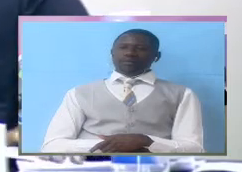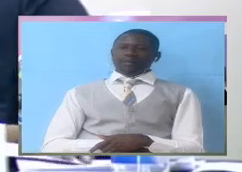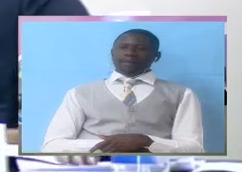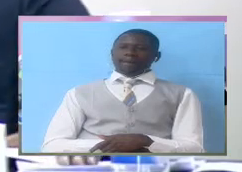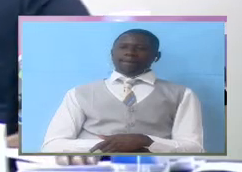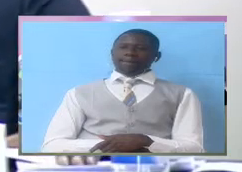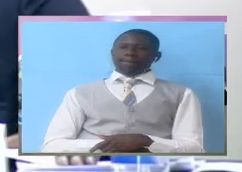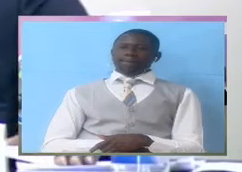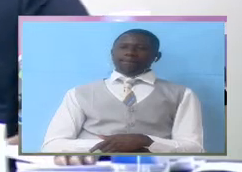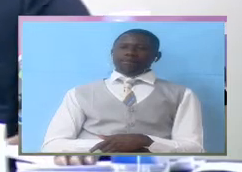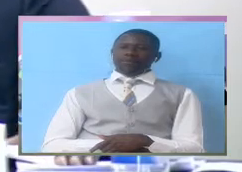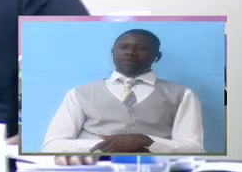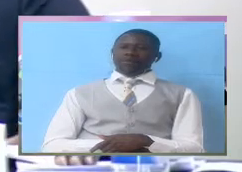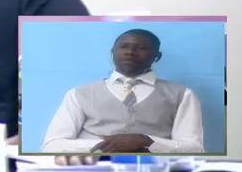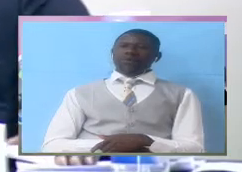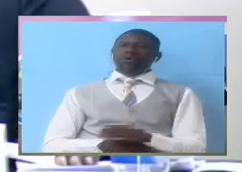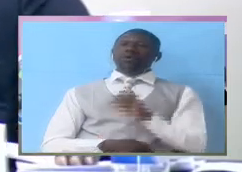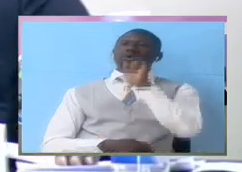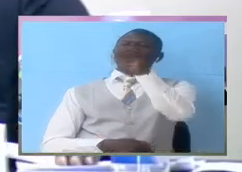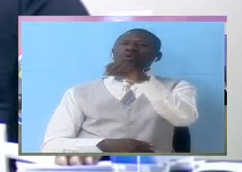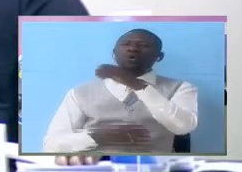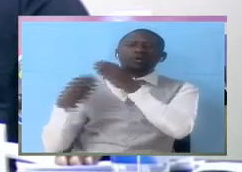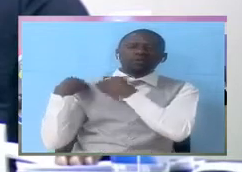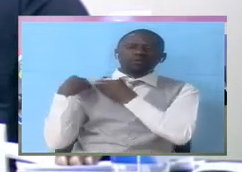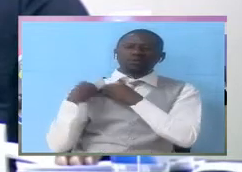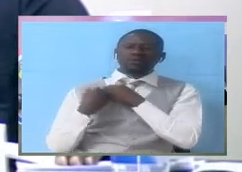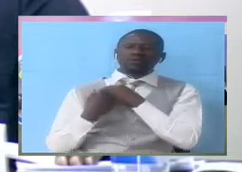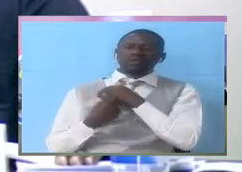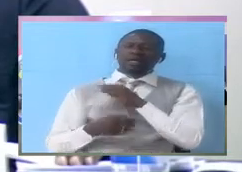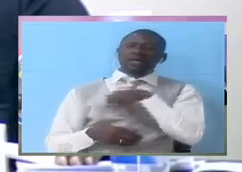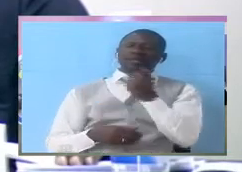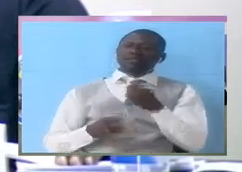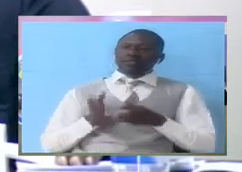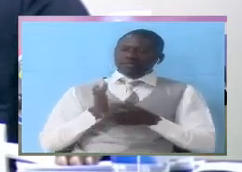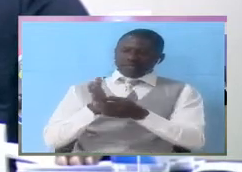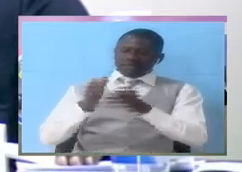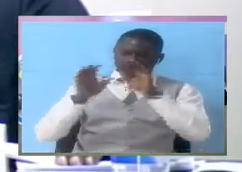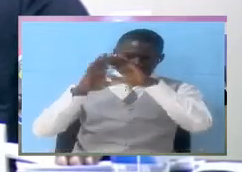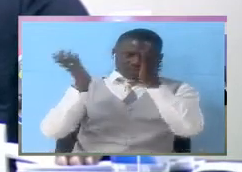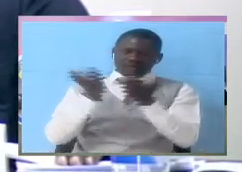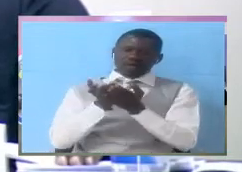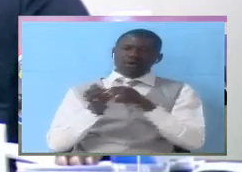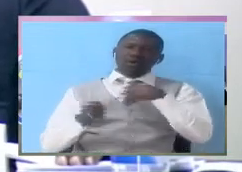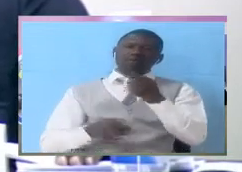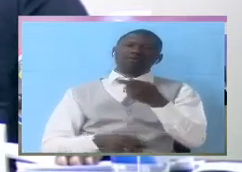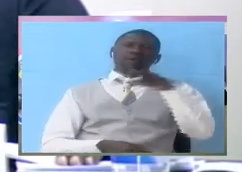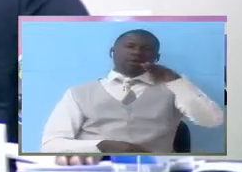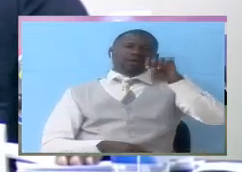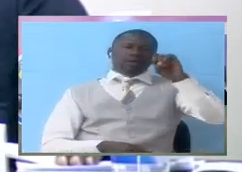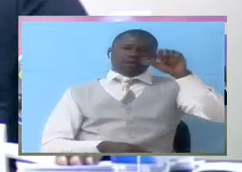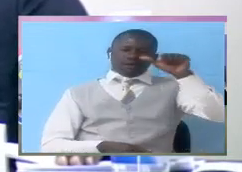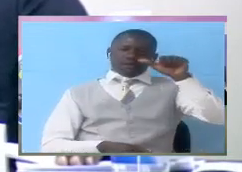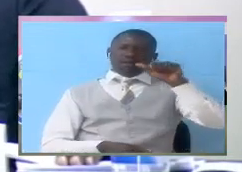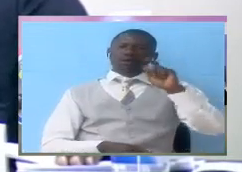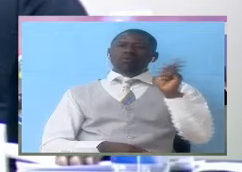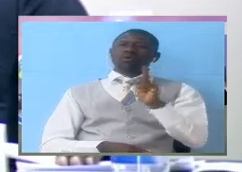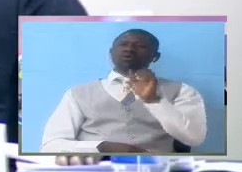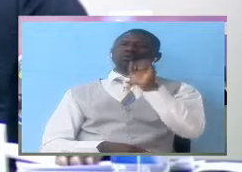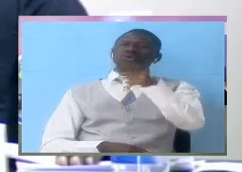What was your role as director general of the NIA? What was your